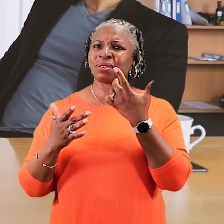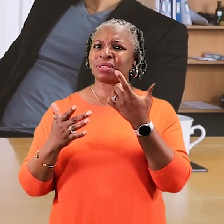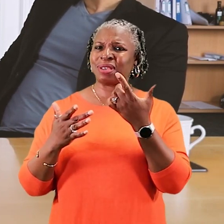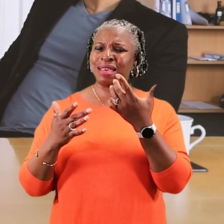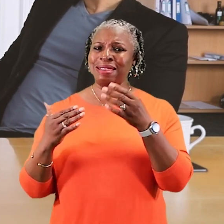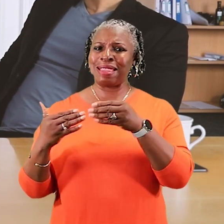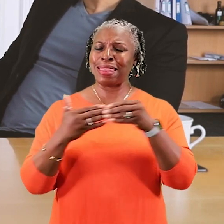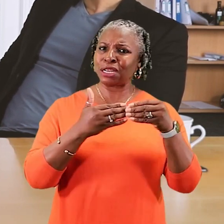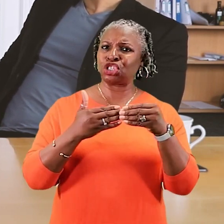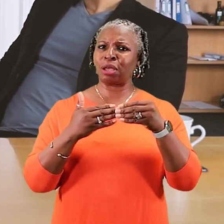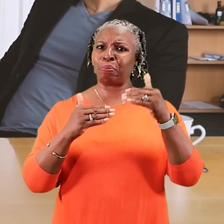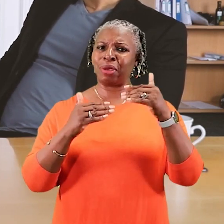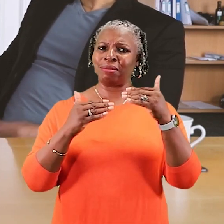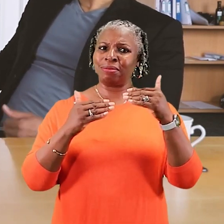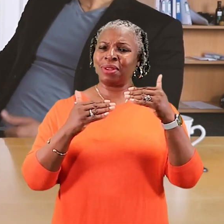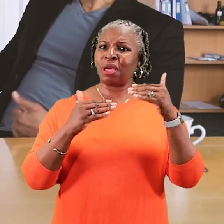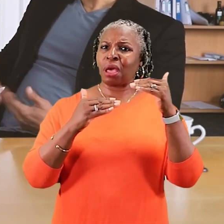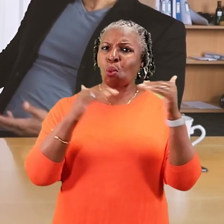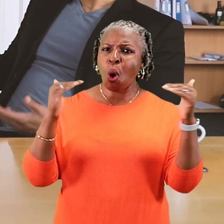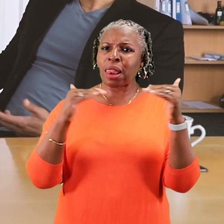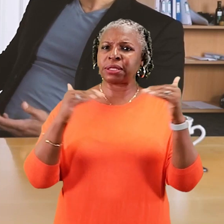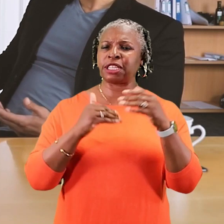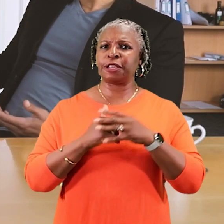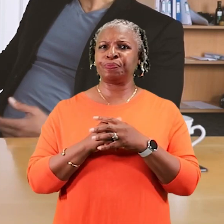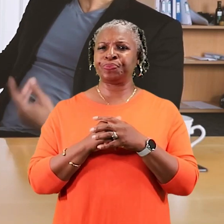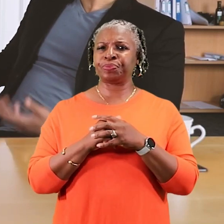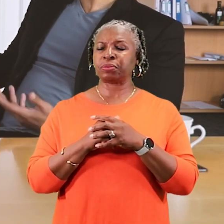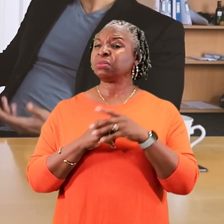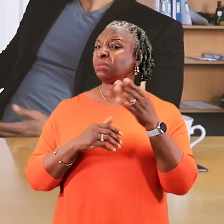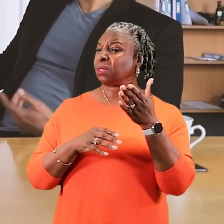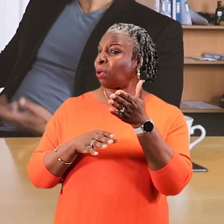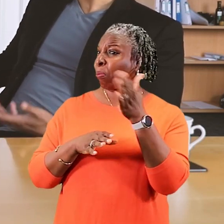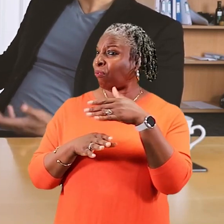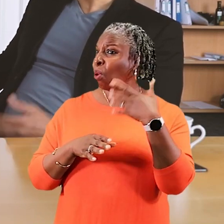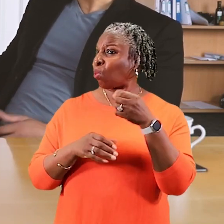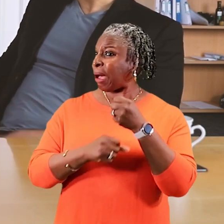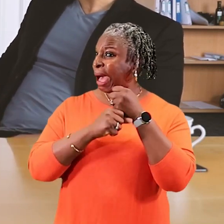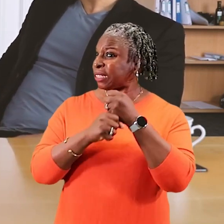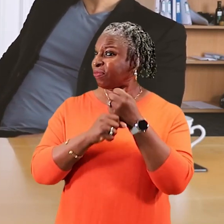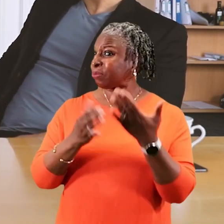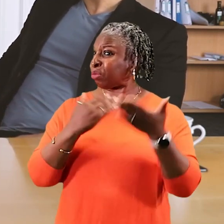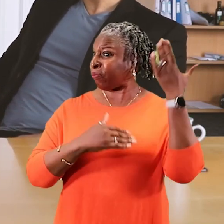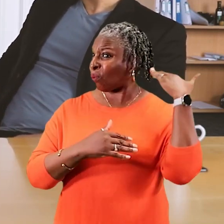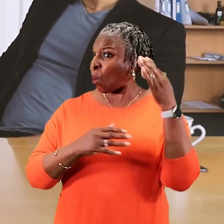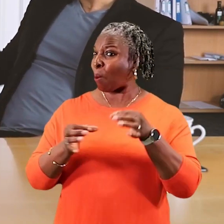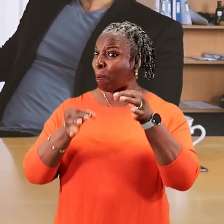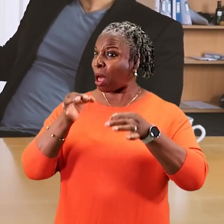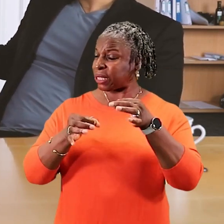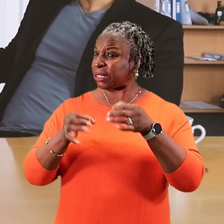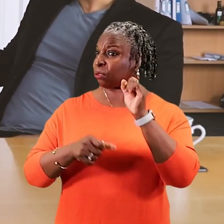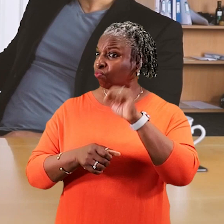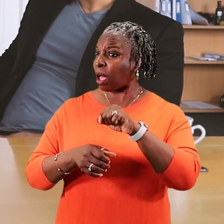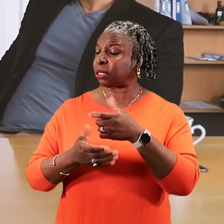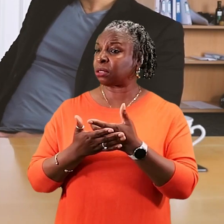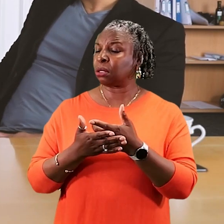because I felt I should. So, as you mentioned, you were an activist before you ever took up a political role. What was it